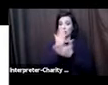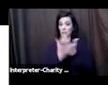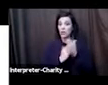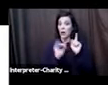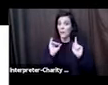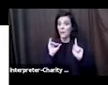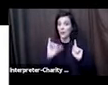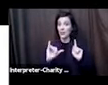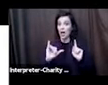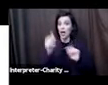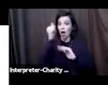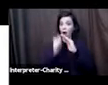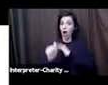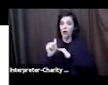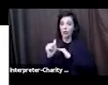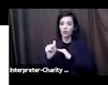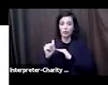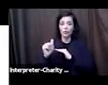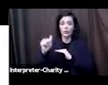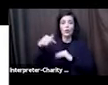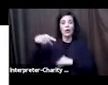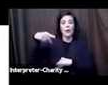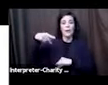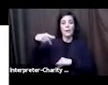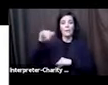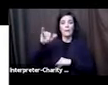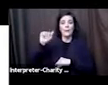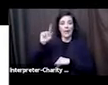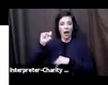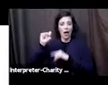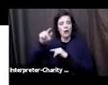of Pennsylvania's Assistive Technology Act program,